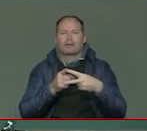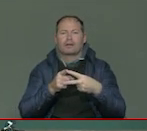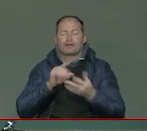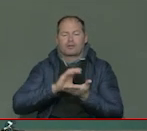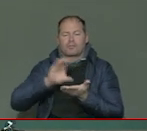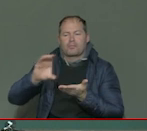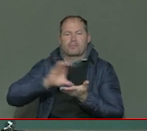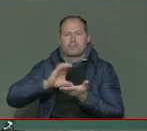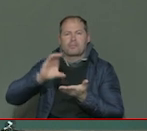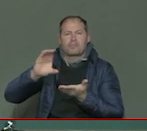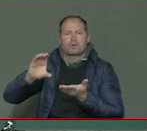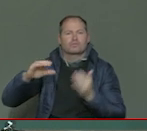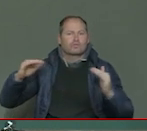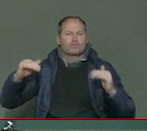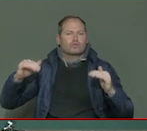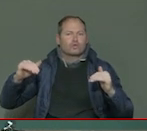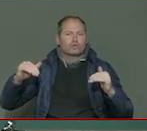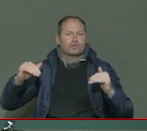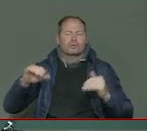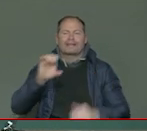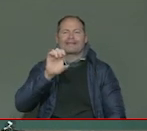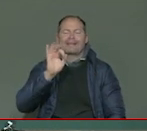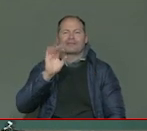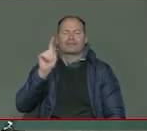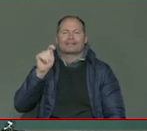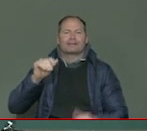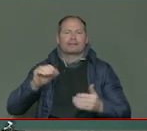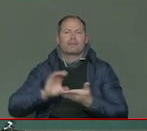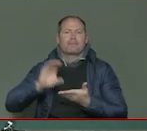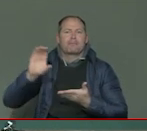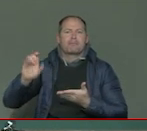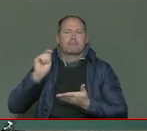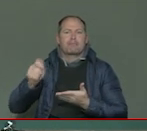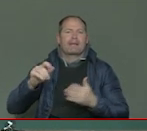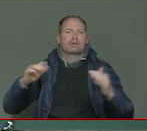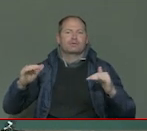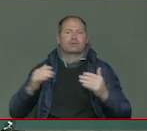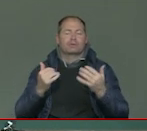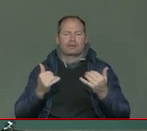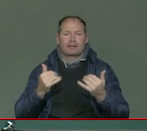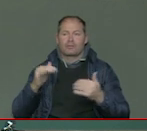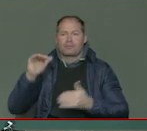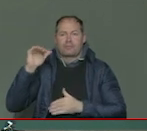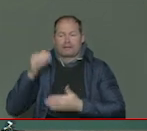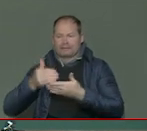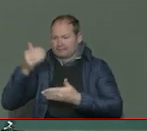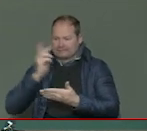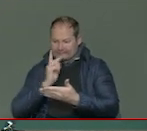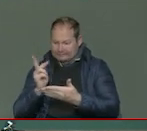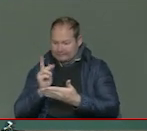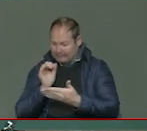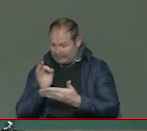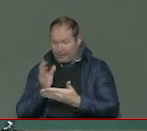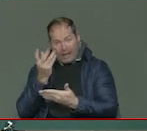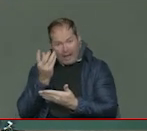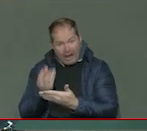deposits and EFTs, and now you must check whether they appear on your bank statements. All right? If they appear